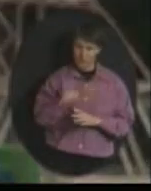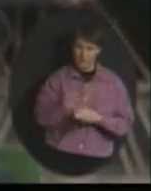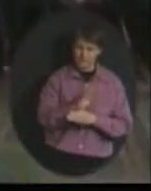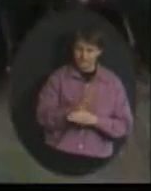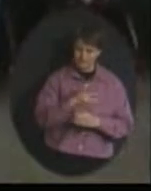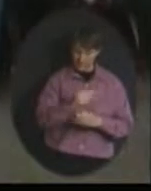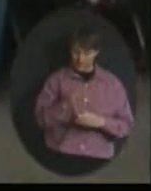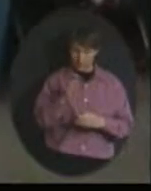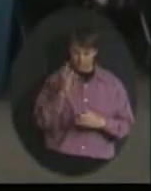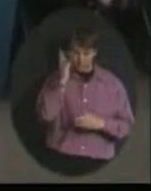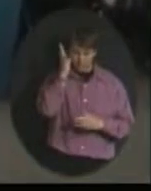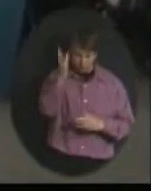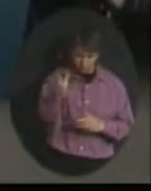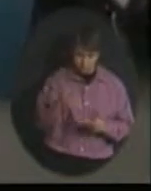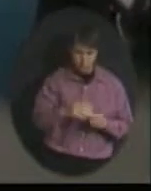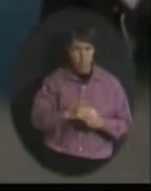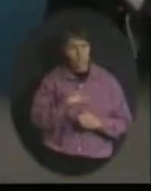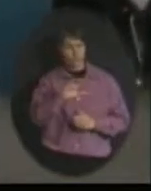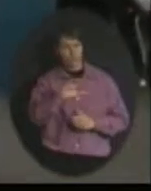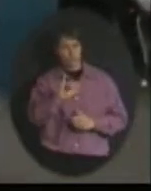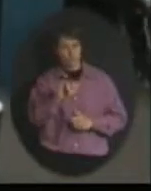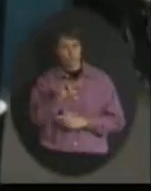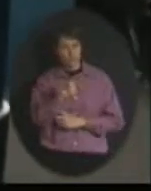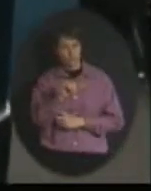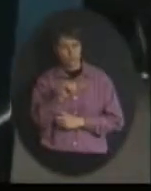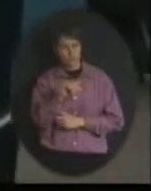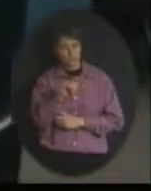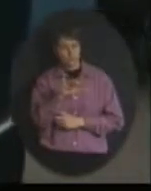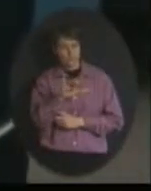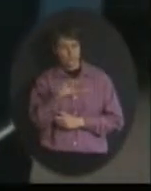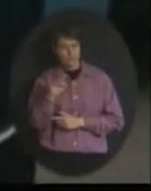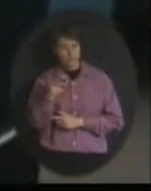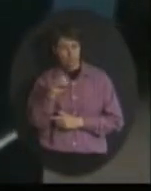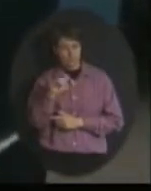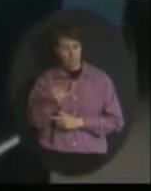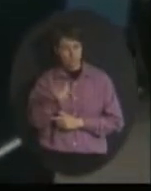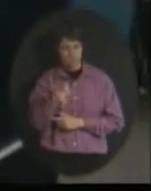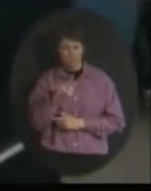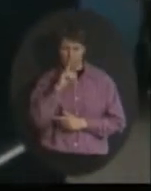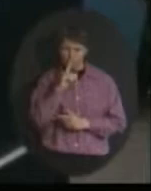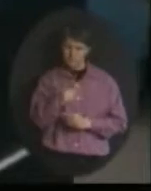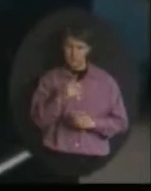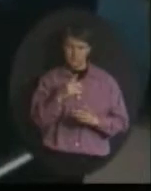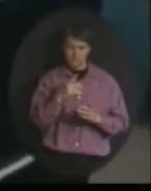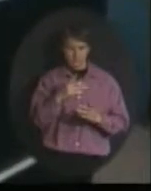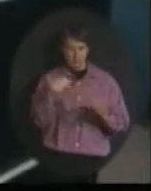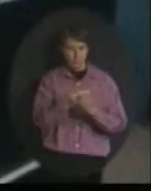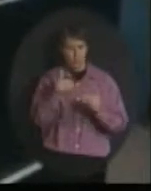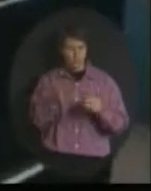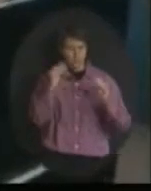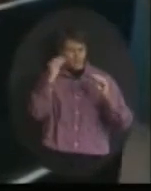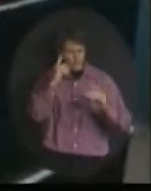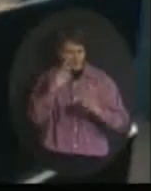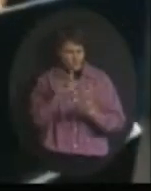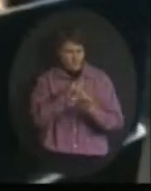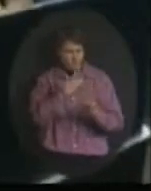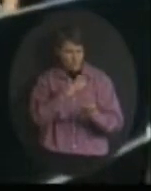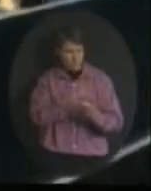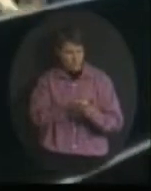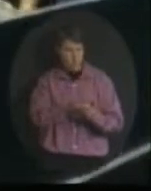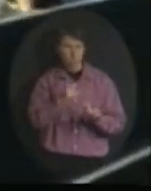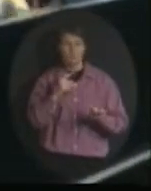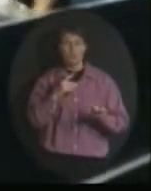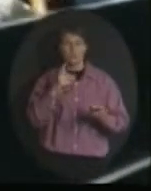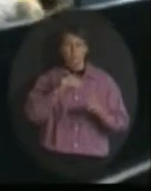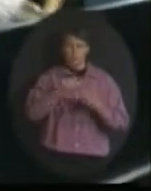future. Synergistic modules are a revolutionary new method for teaching at the middle level grades. Students work in pairs at